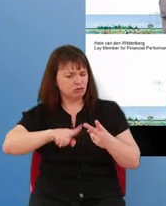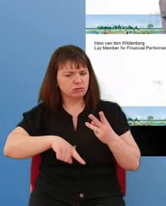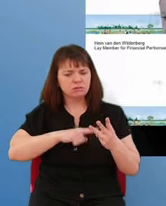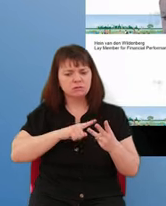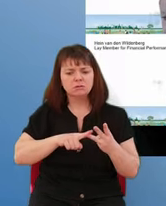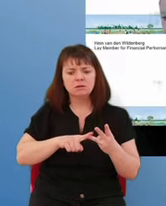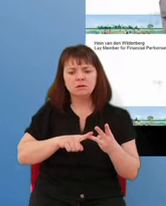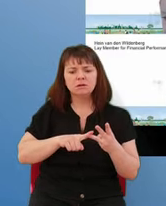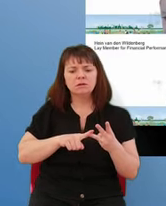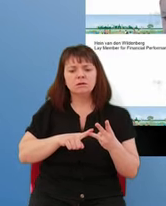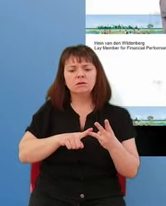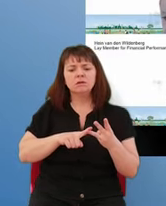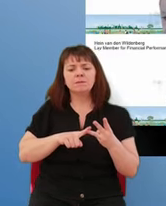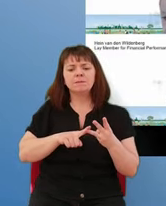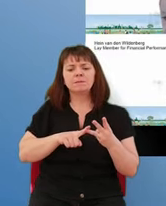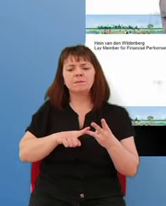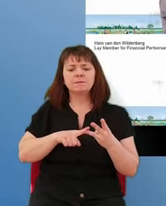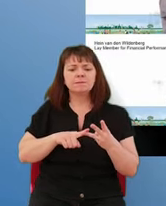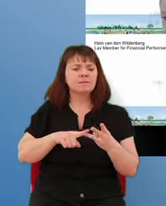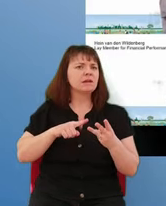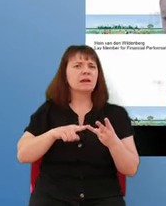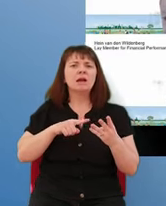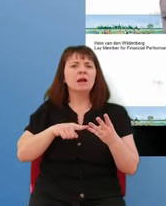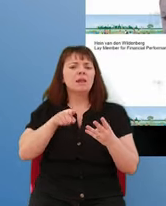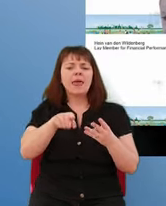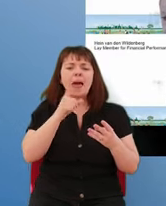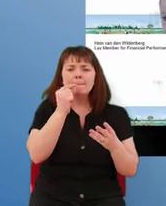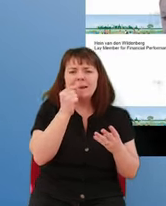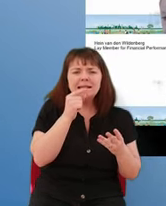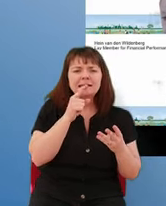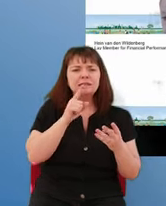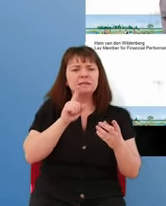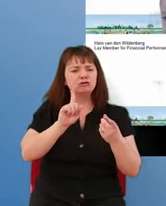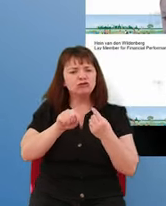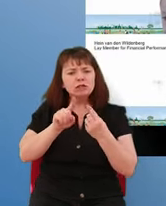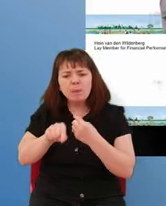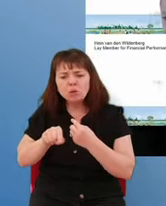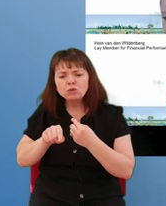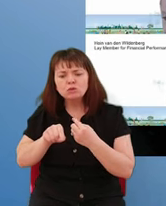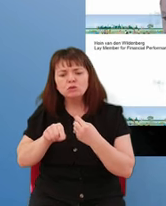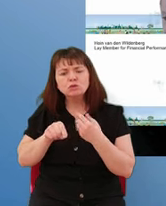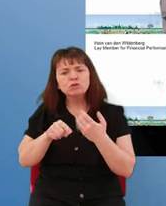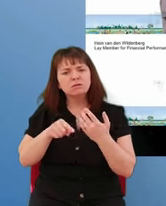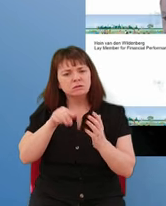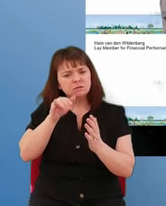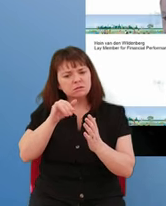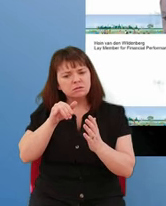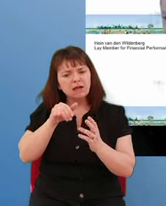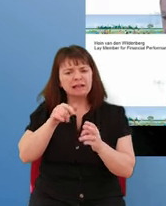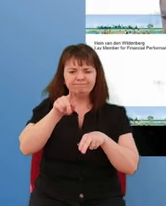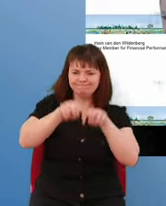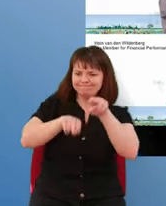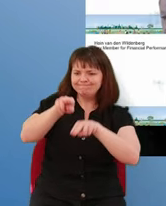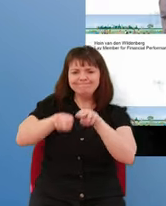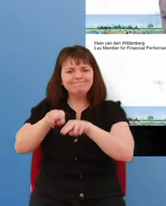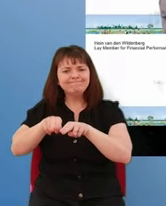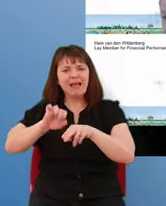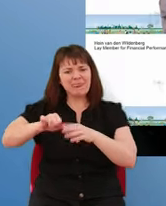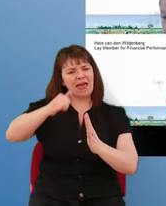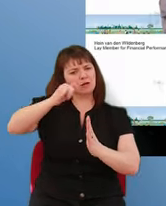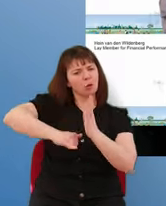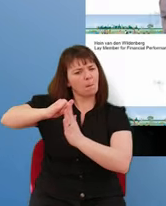screening, and areas around documentation and around the safety alerts. And I can